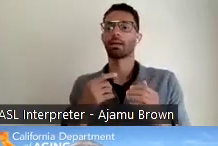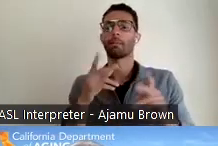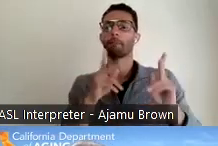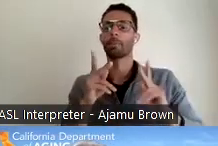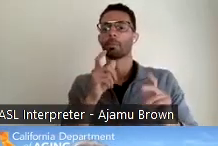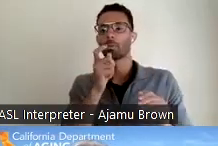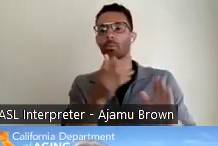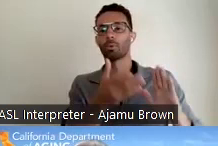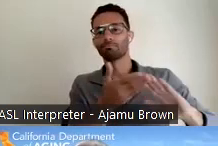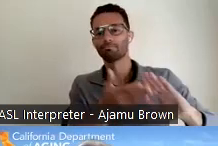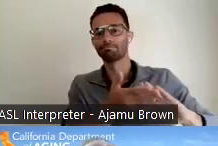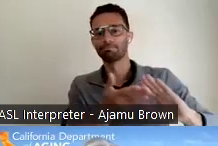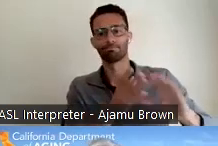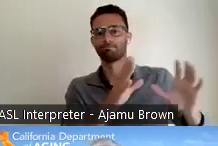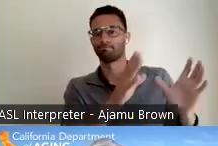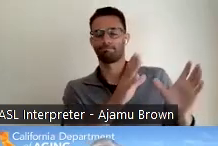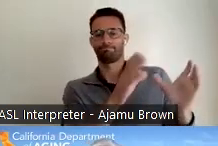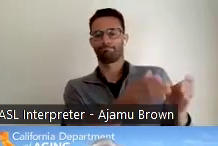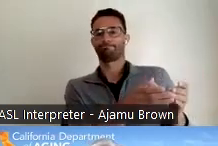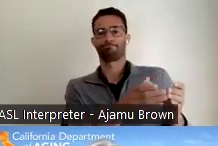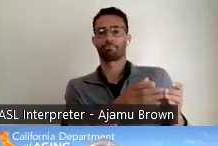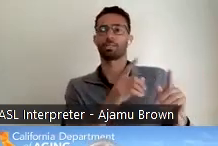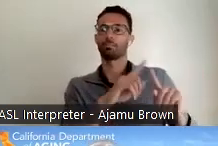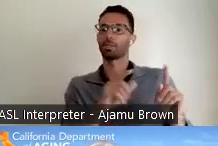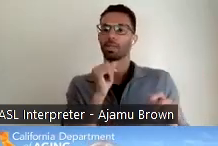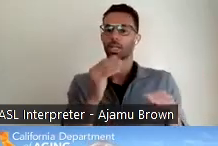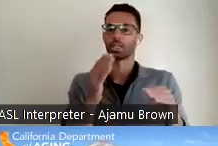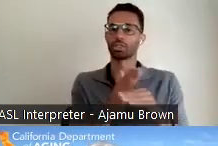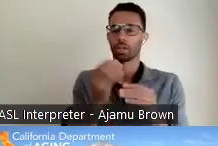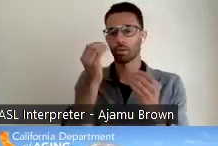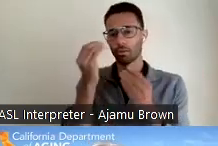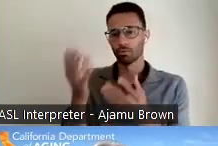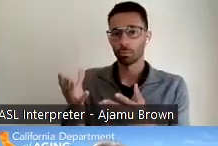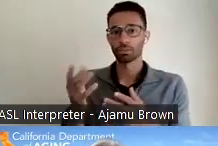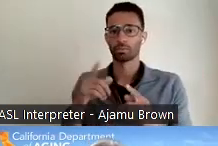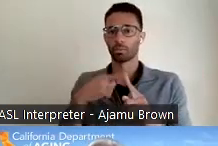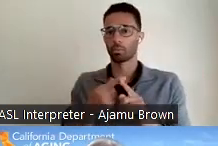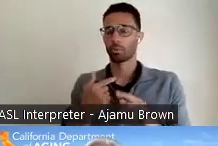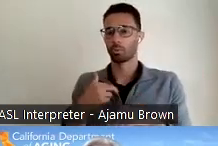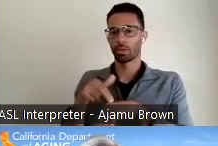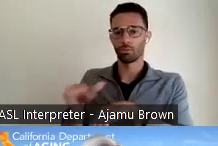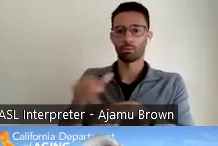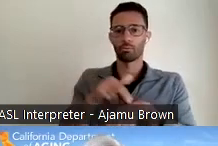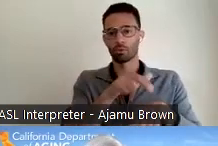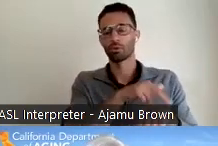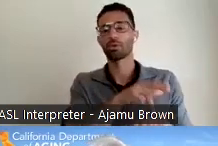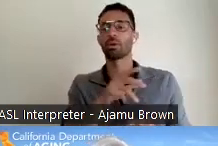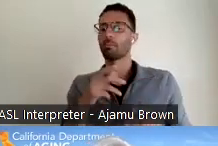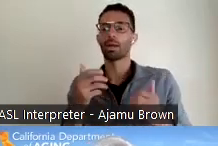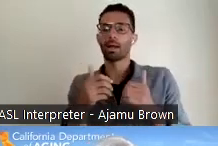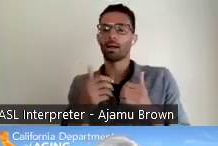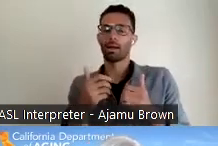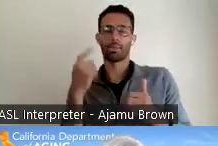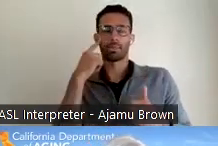we're sharing information as we make referrals to one another. But how wonderful would it be, which I think